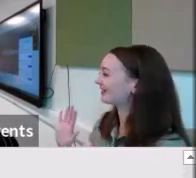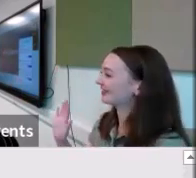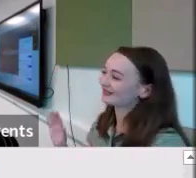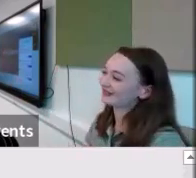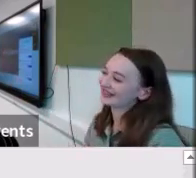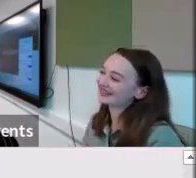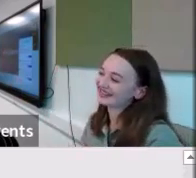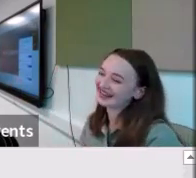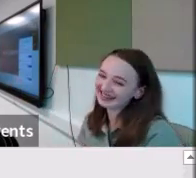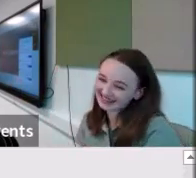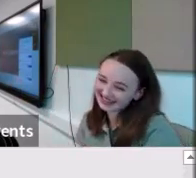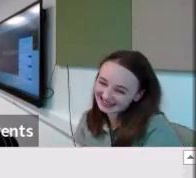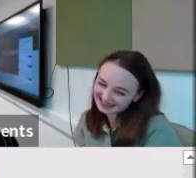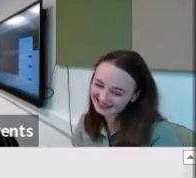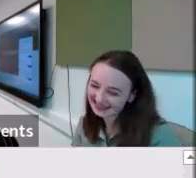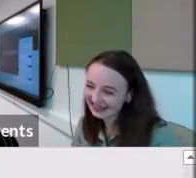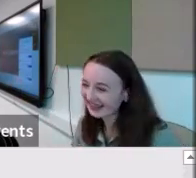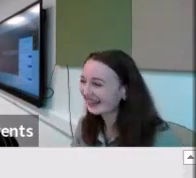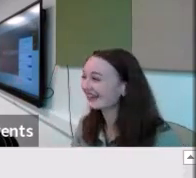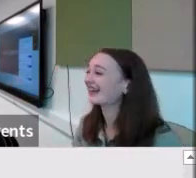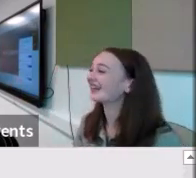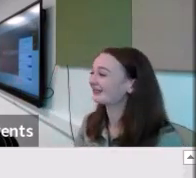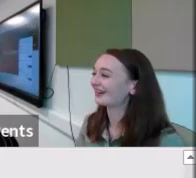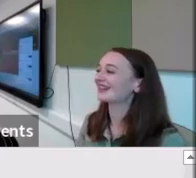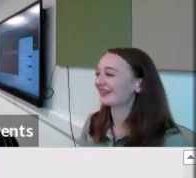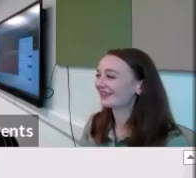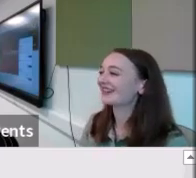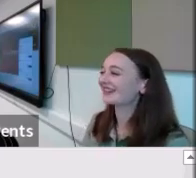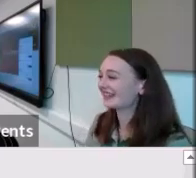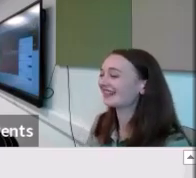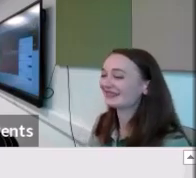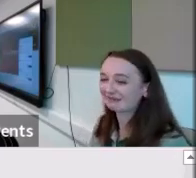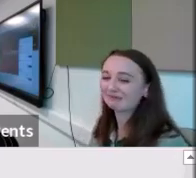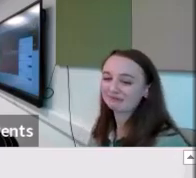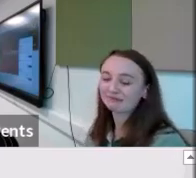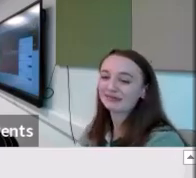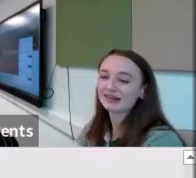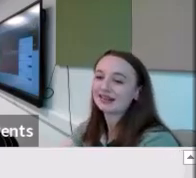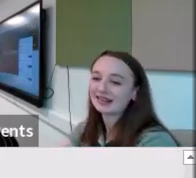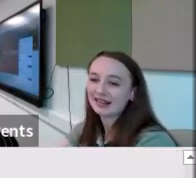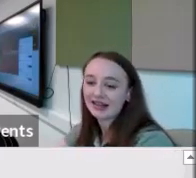people, but that's just a few to get you started. Thank you for asking, good question.